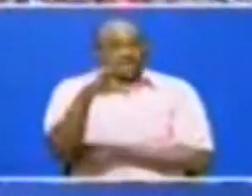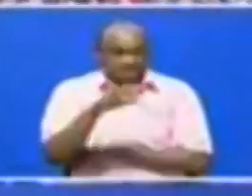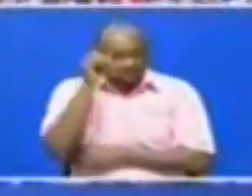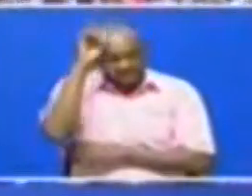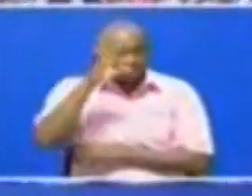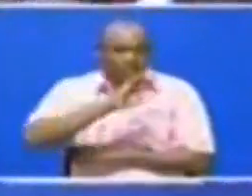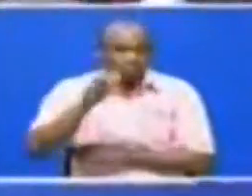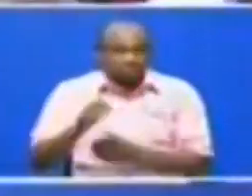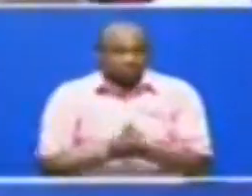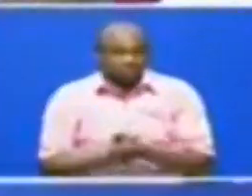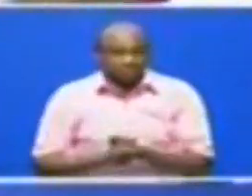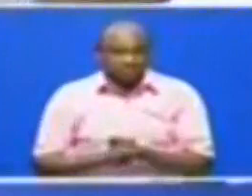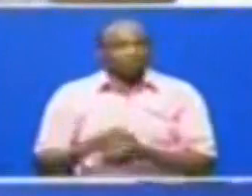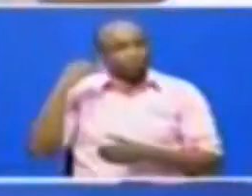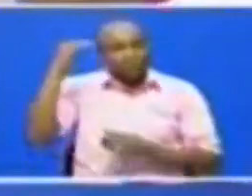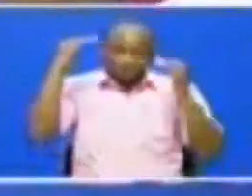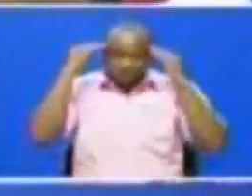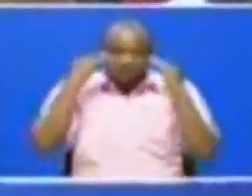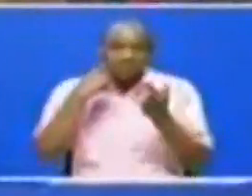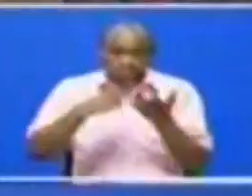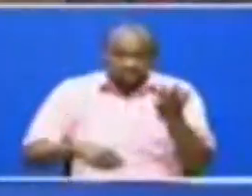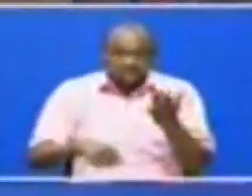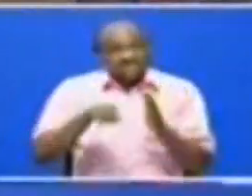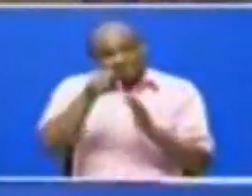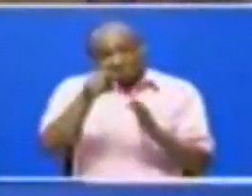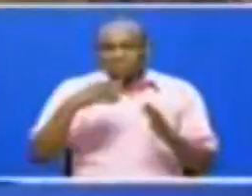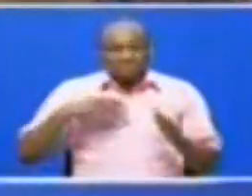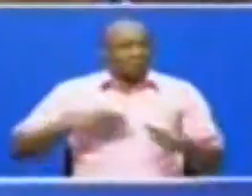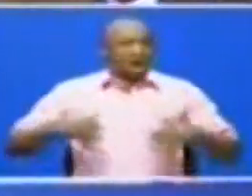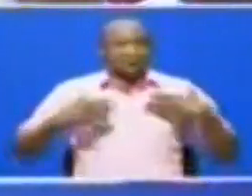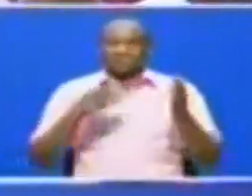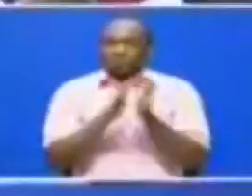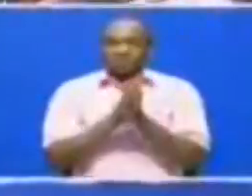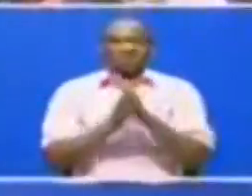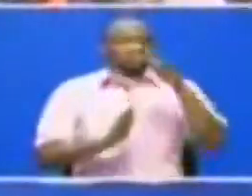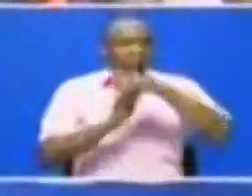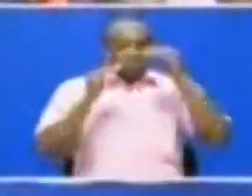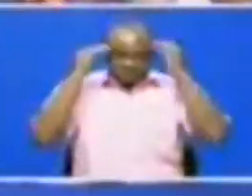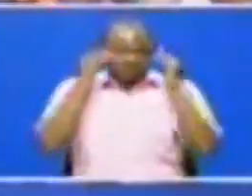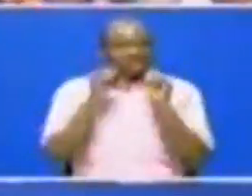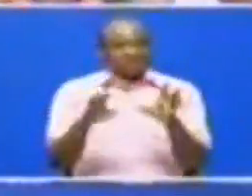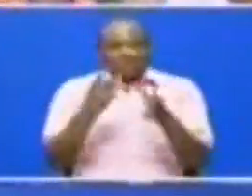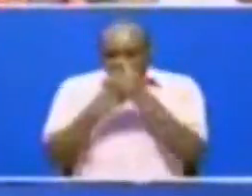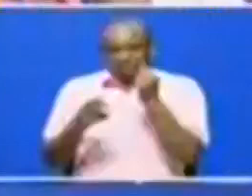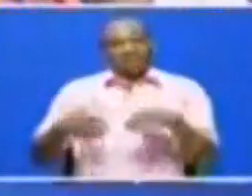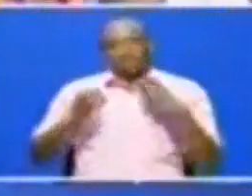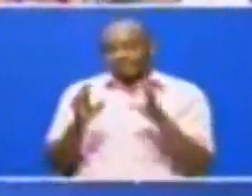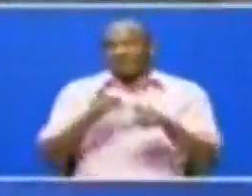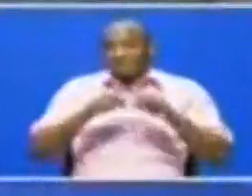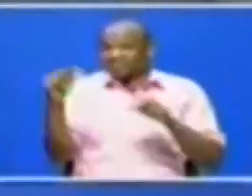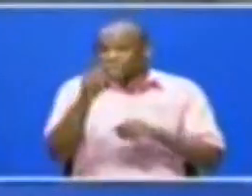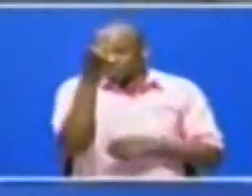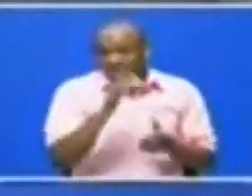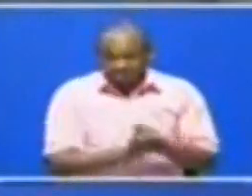Kiambu County. The Supreme Court ruling has not gone down well with President Uhuru Kenyatta and his deputy, and in Githurai.